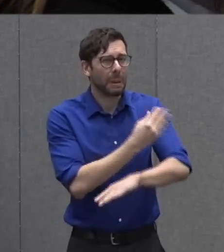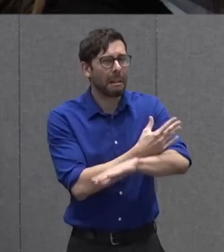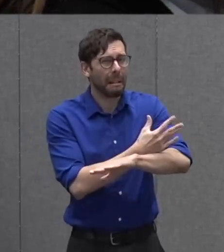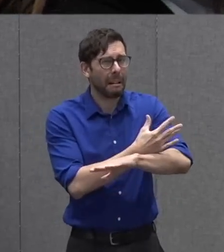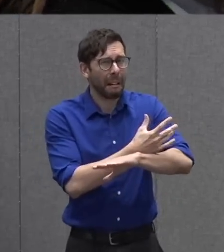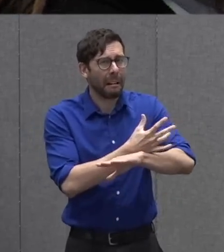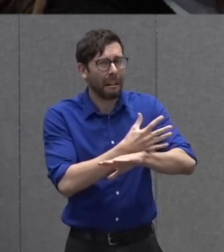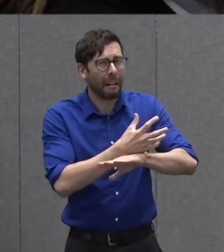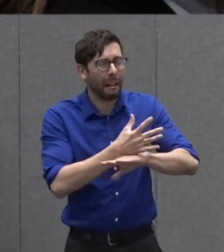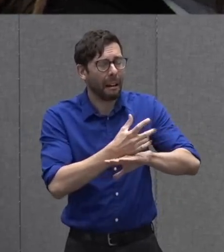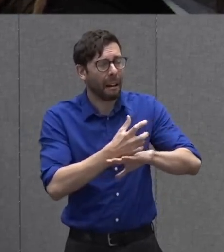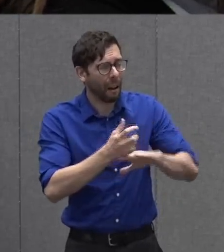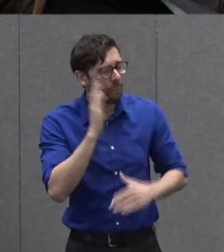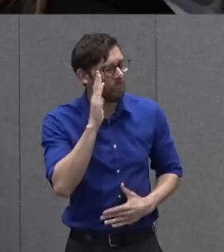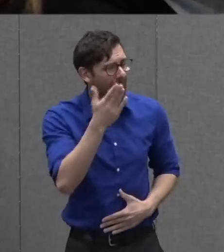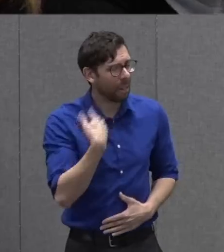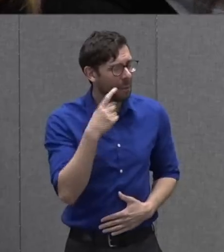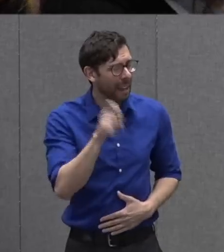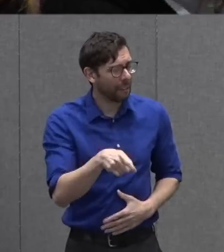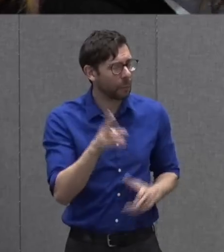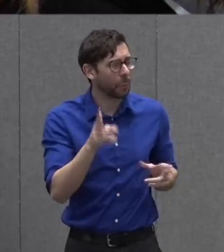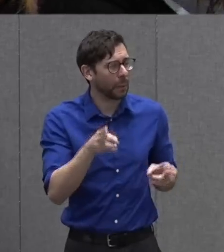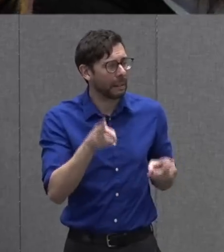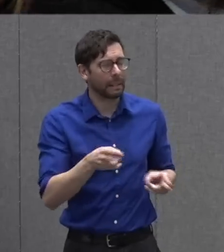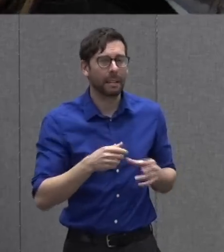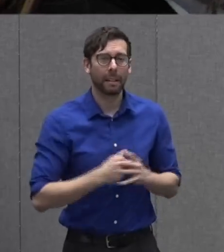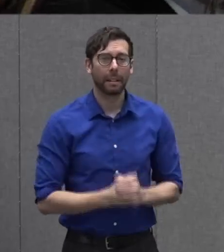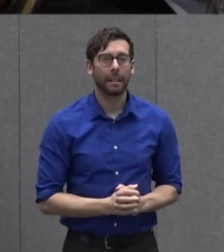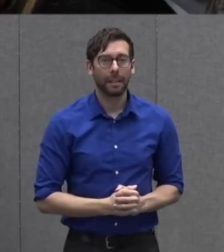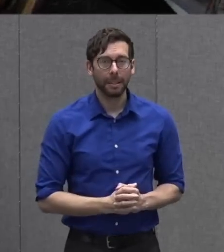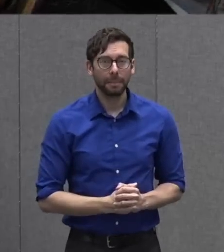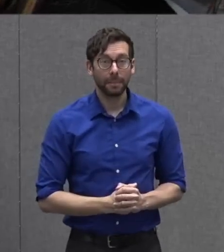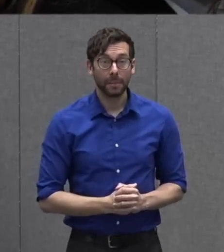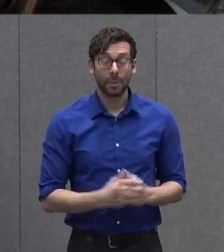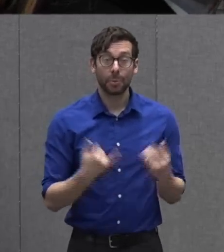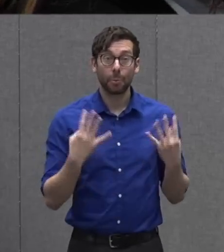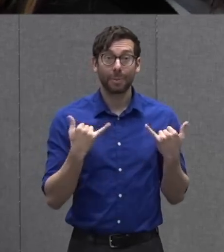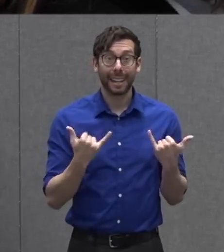up. So, with 4